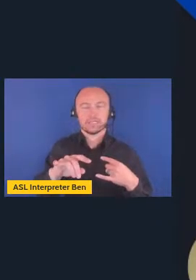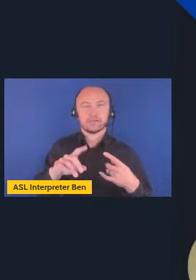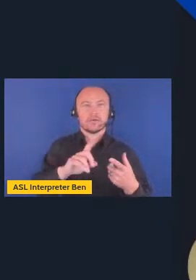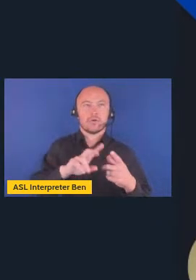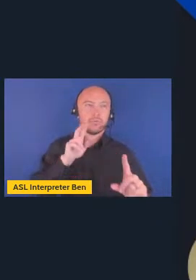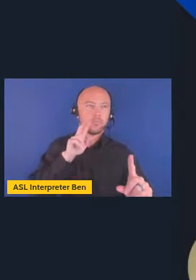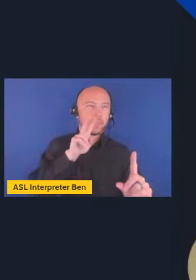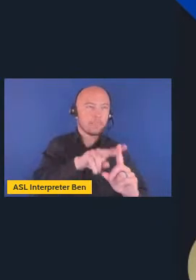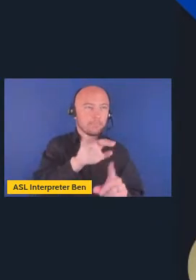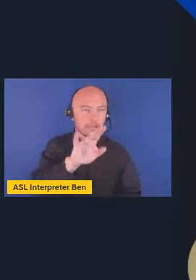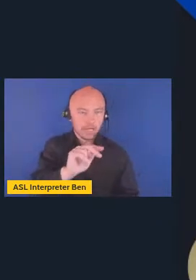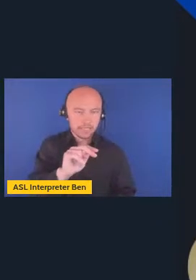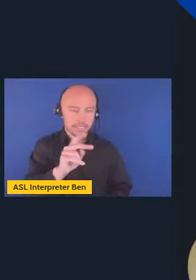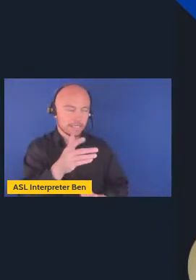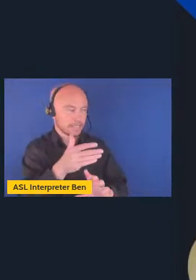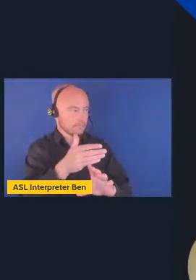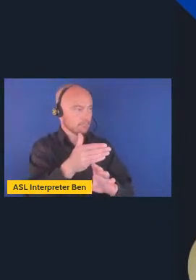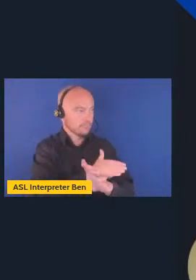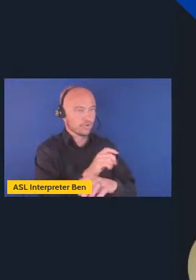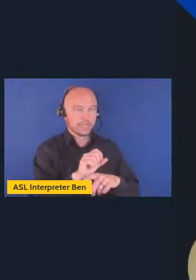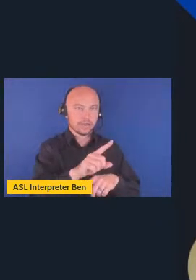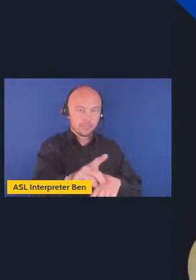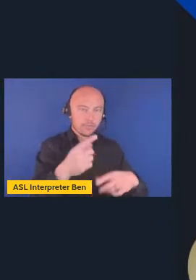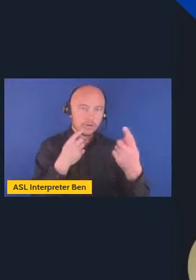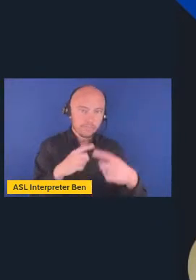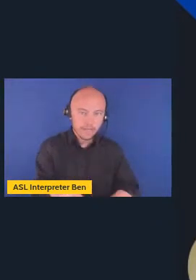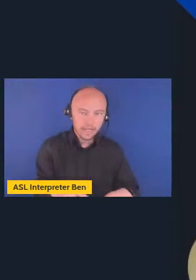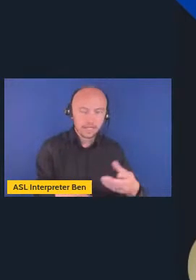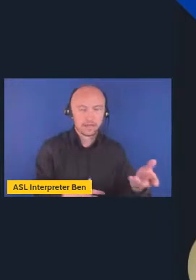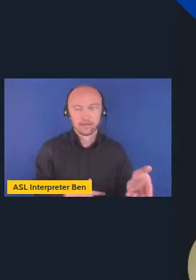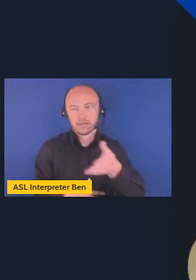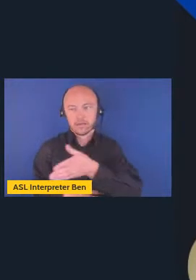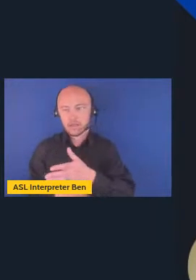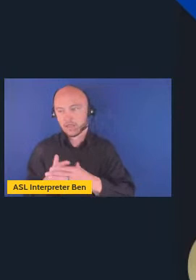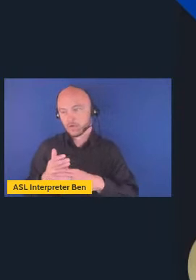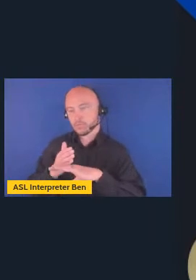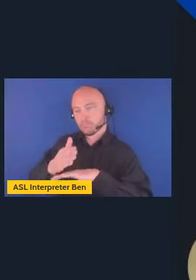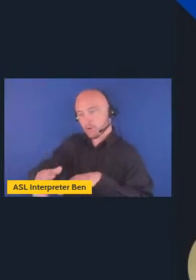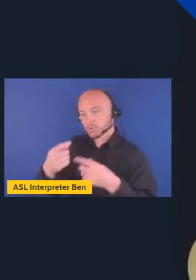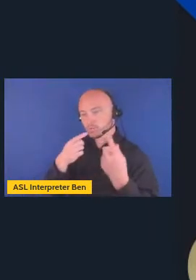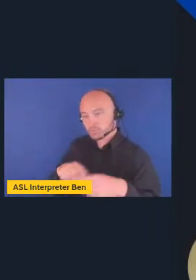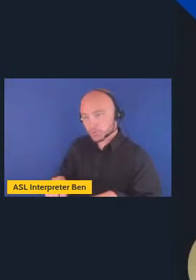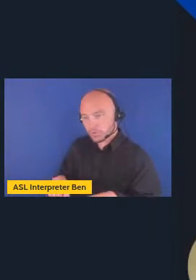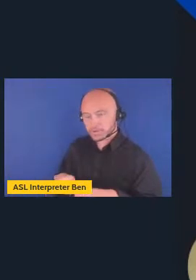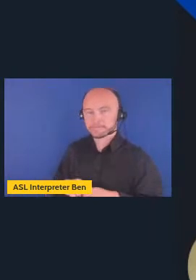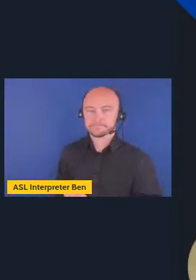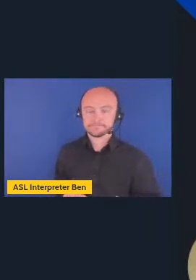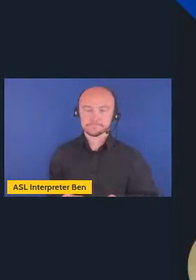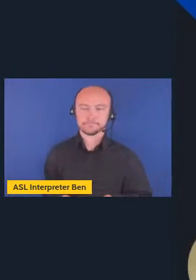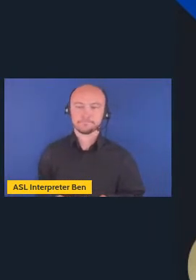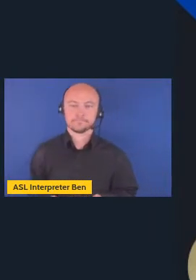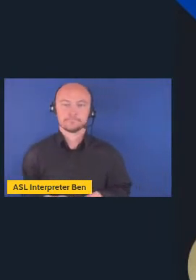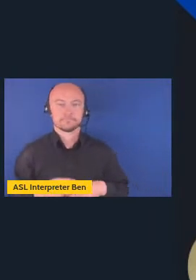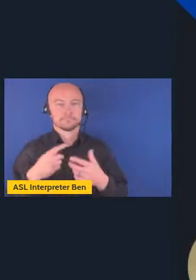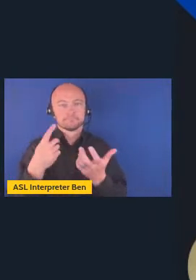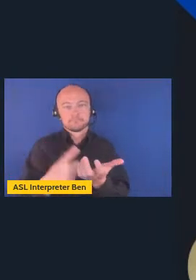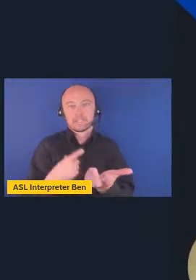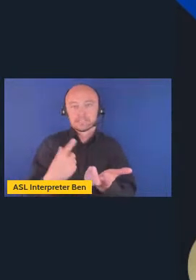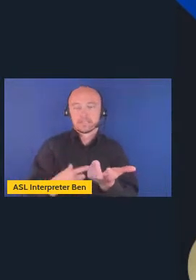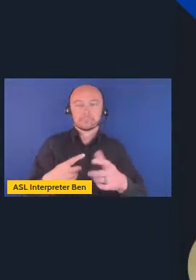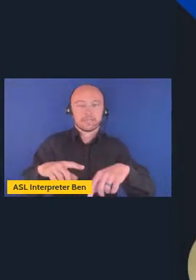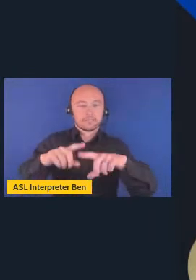run a pre-deployed command, and then others required you to do a post-deployed command, and sometimes it had dependencies on